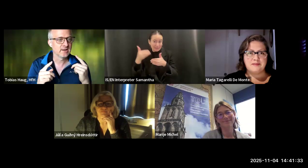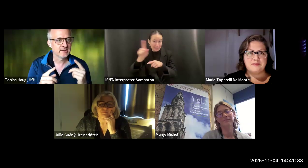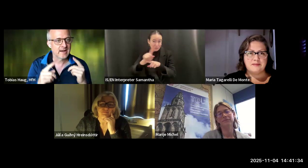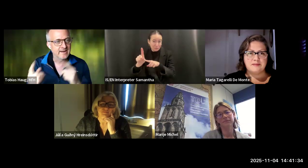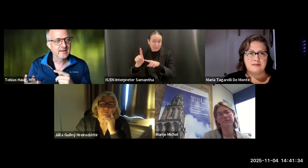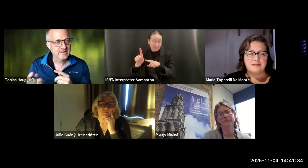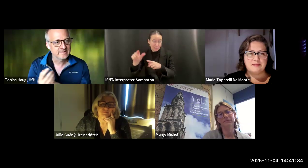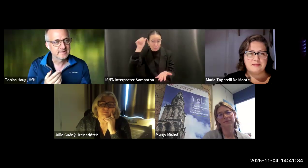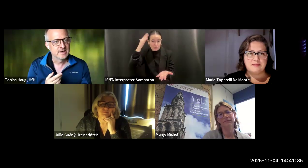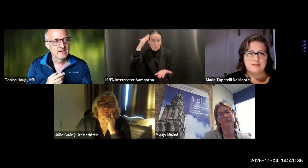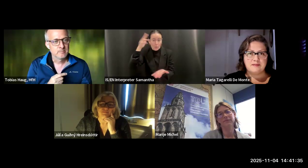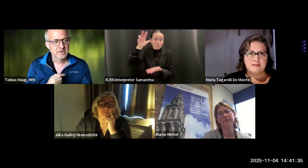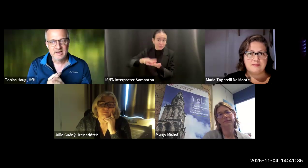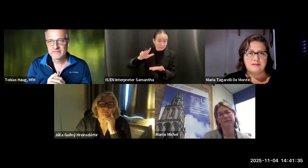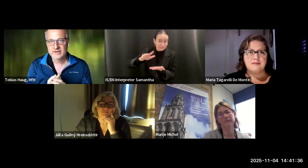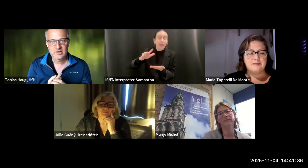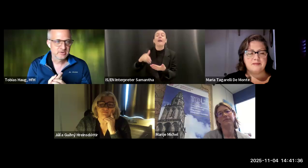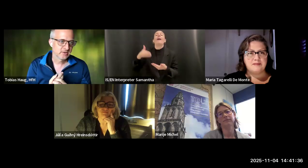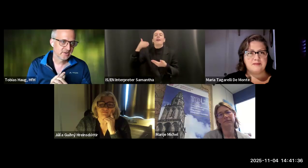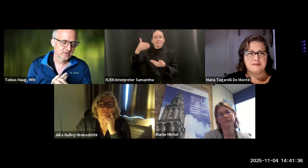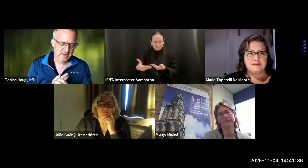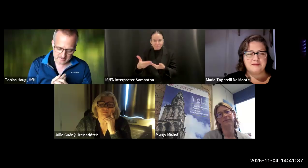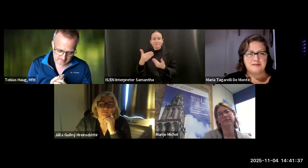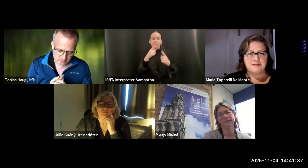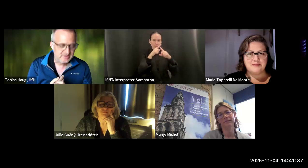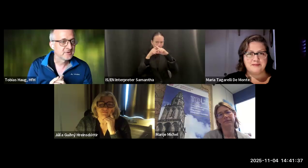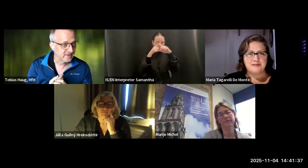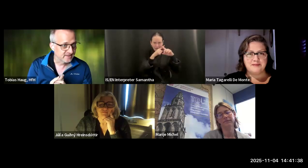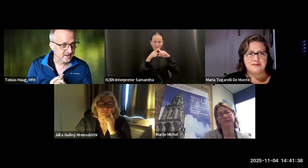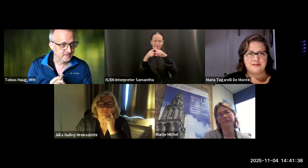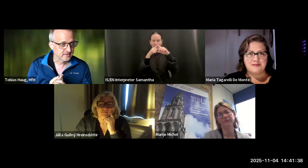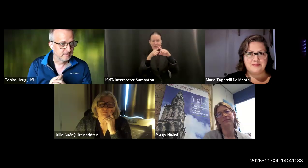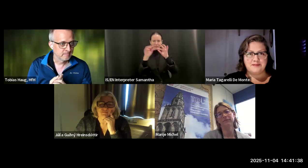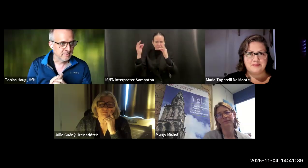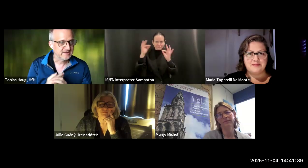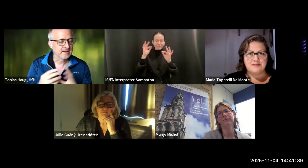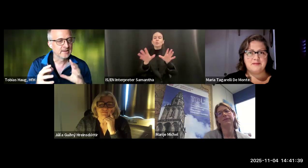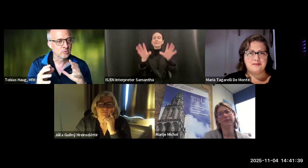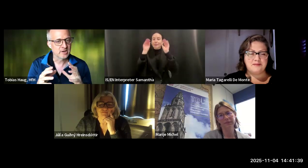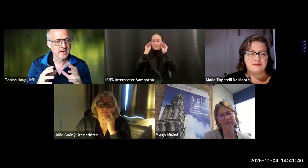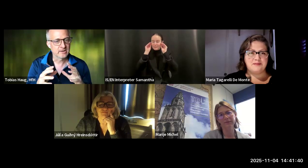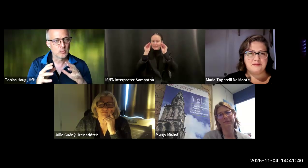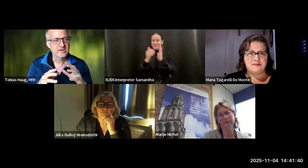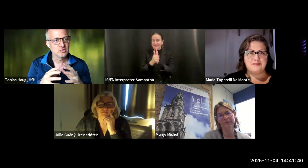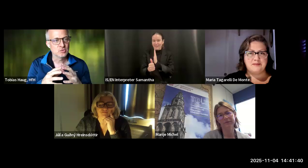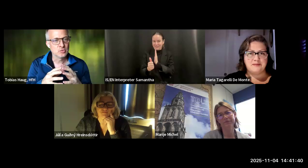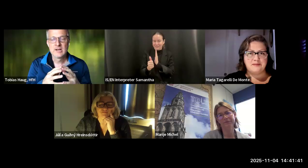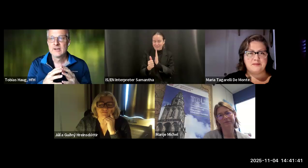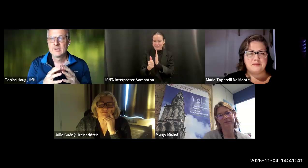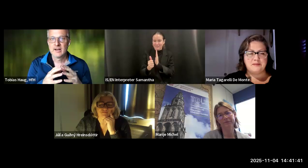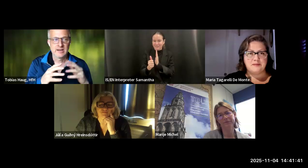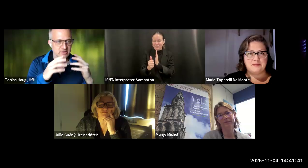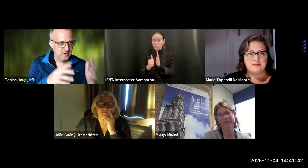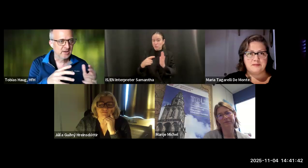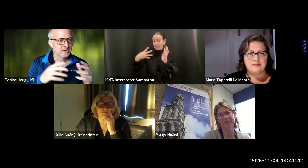will look actually at eye gaze behavior in receptive skills test. Basically looking at where